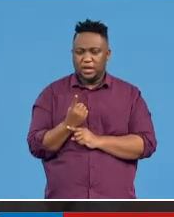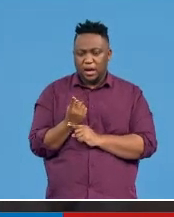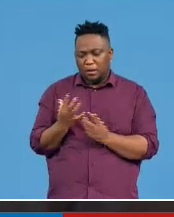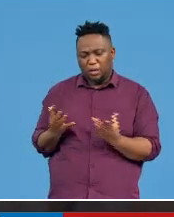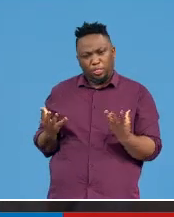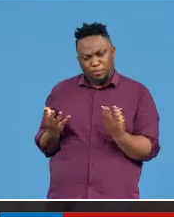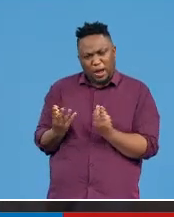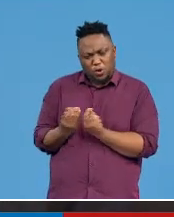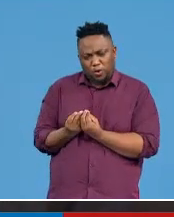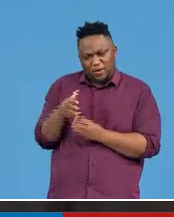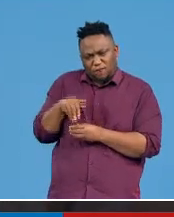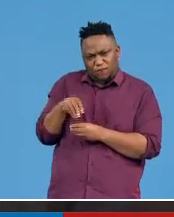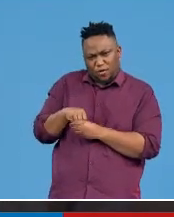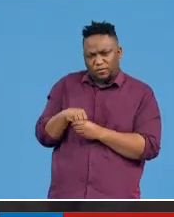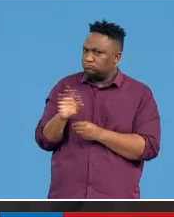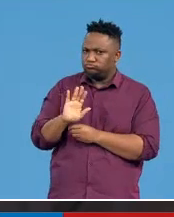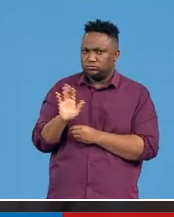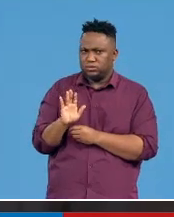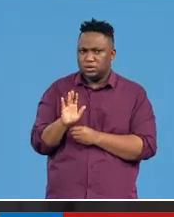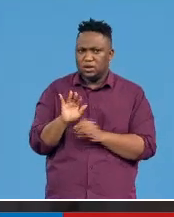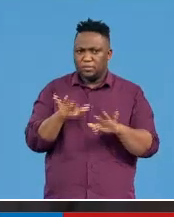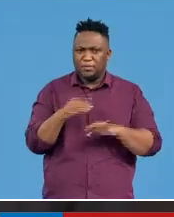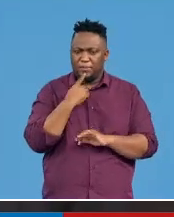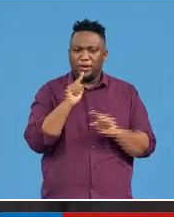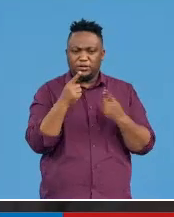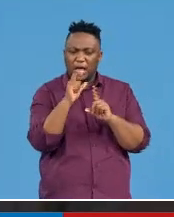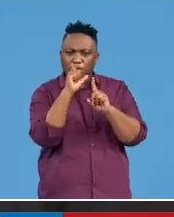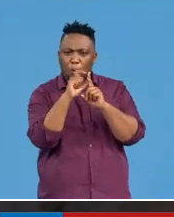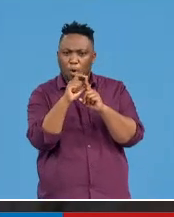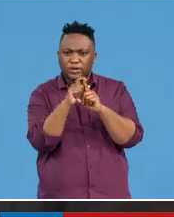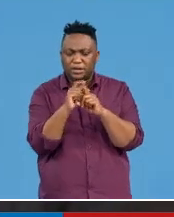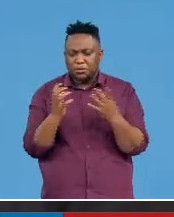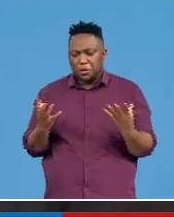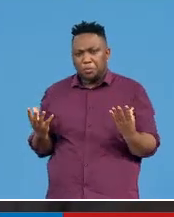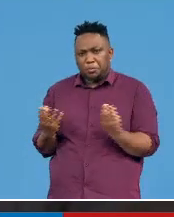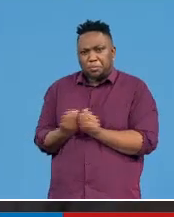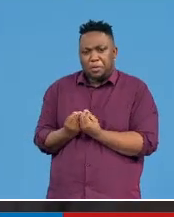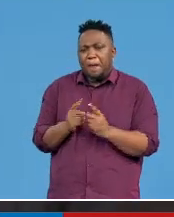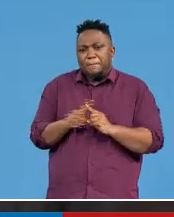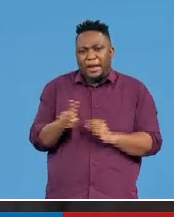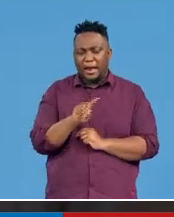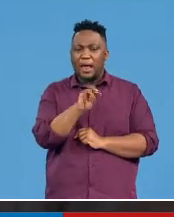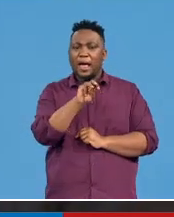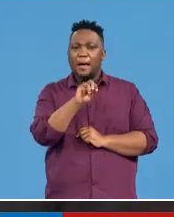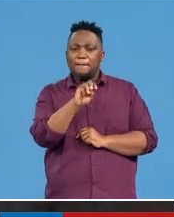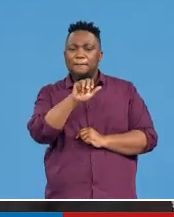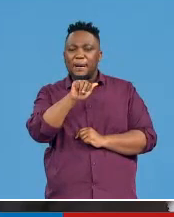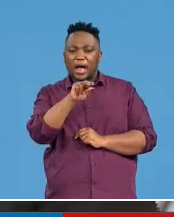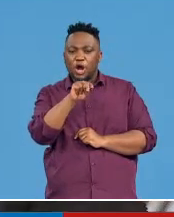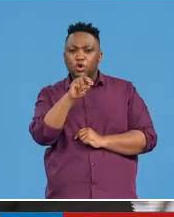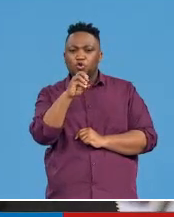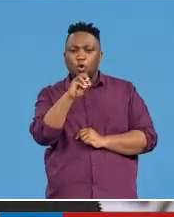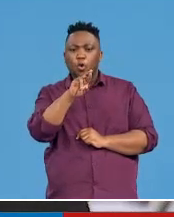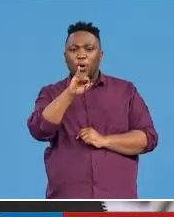She would go further and say some can't even say minority, but they would say minority. And she would